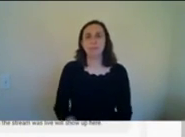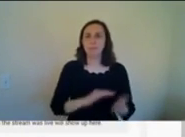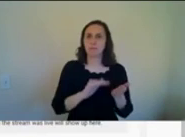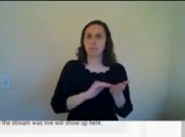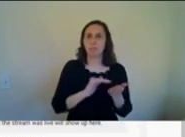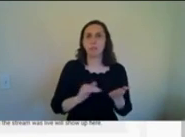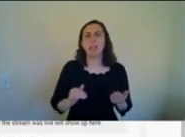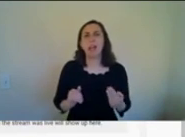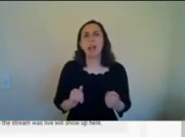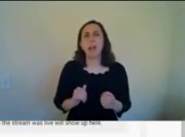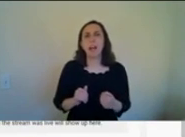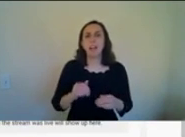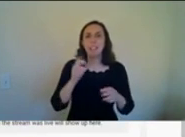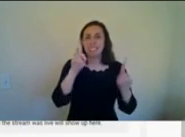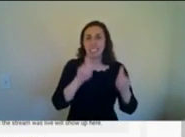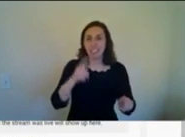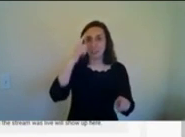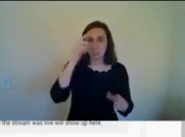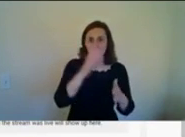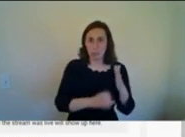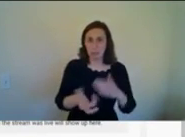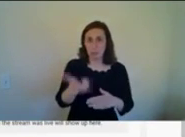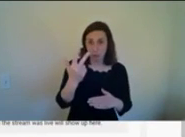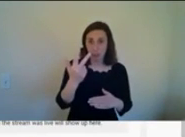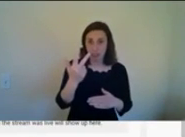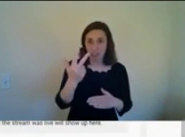The test for Chapter 3.